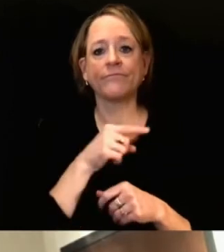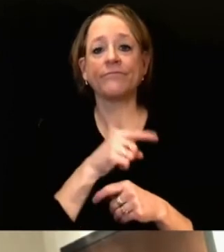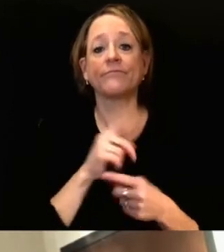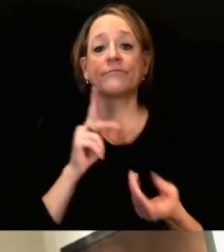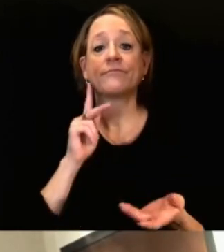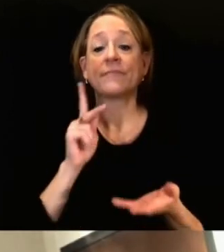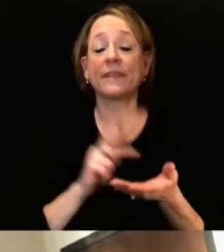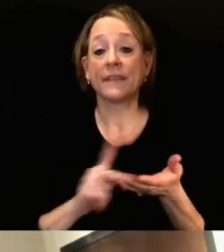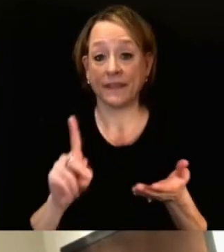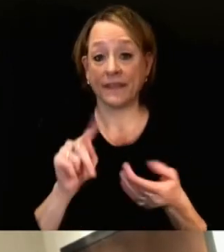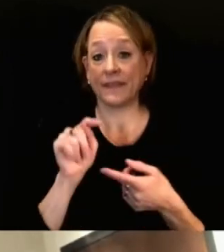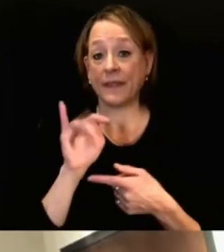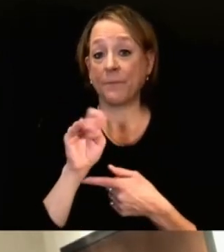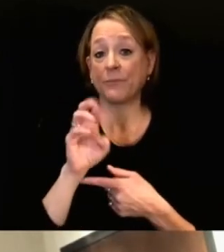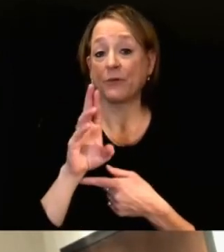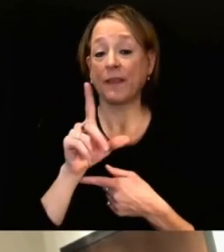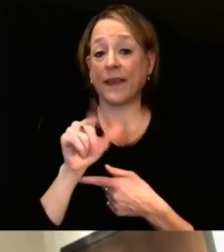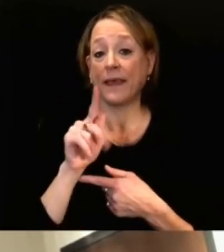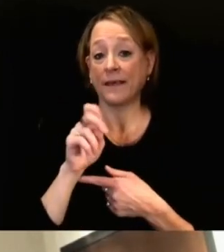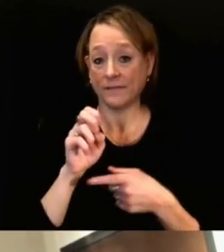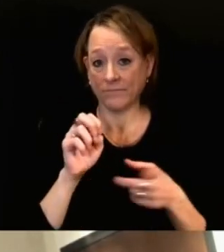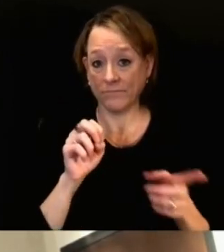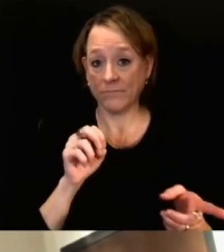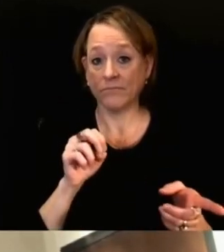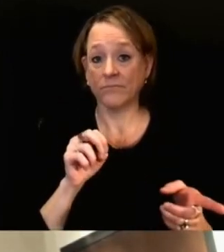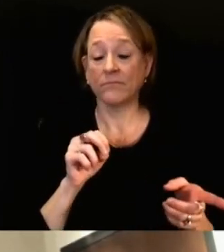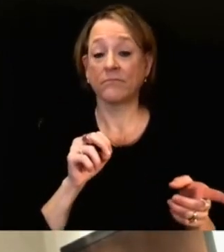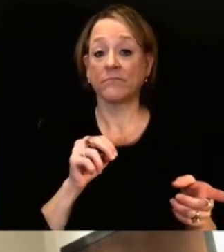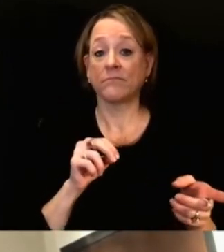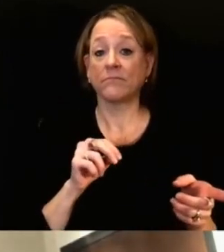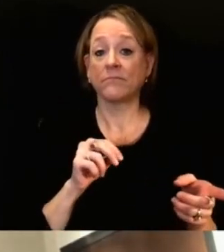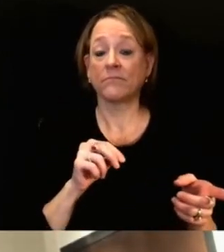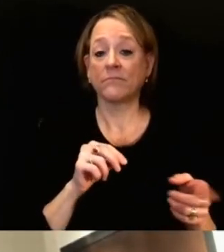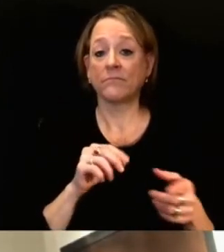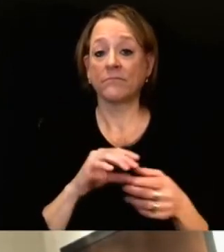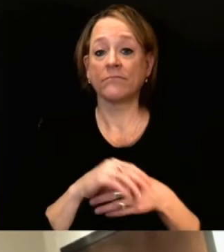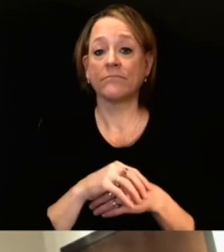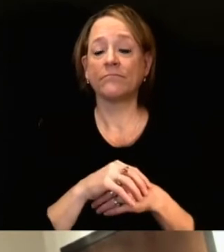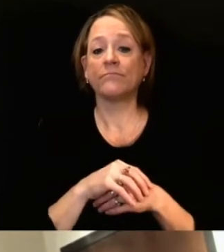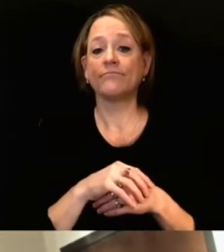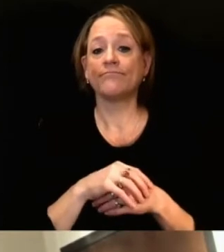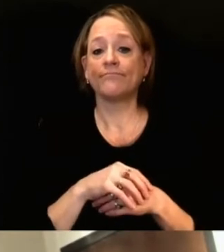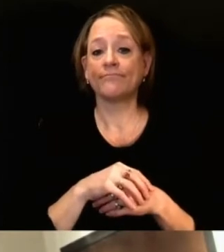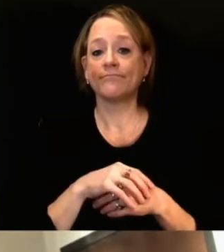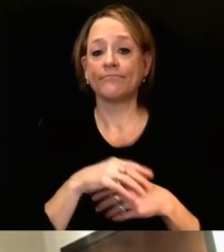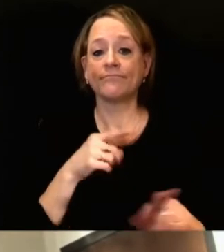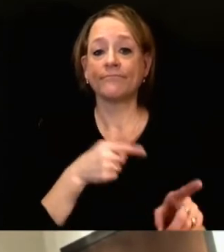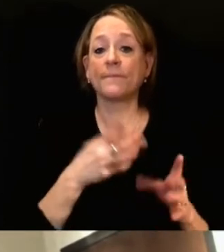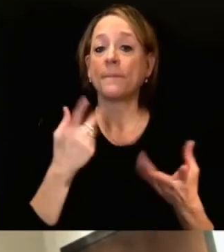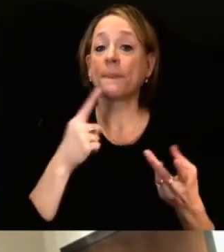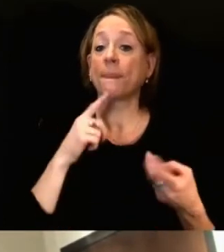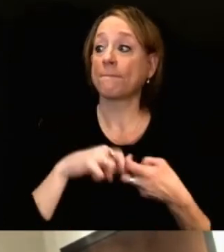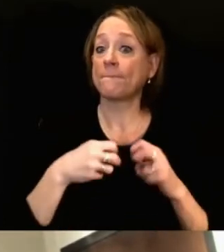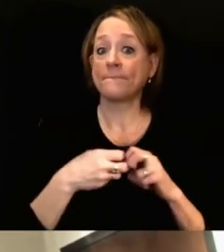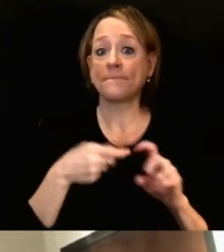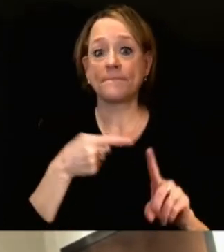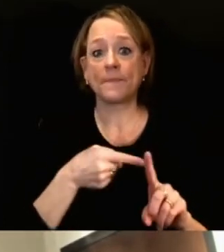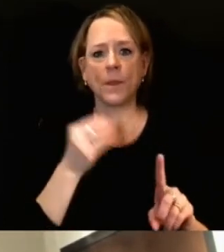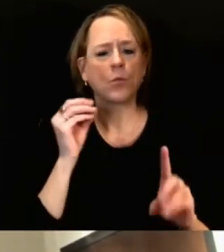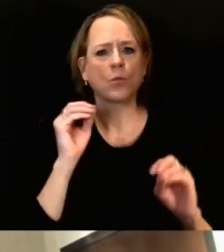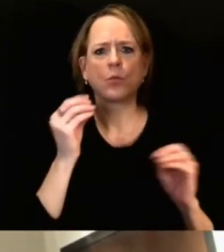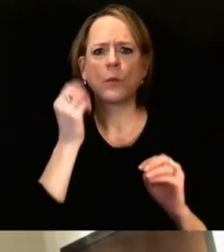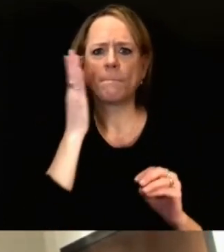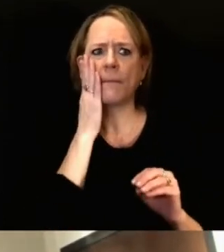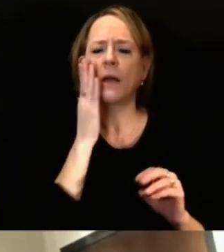not related to a shortage of actual physical hospital beds, but rather the shortage of staff, nurses